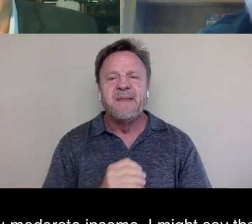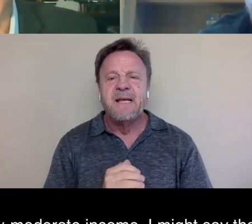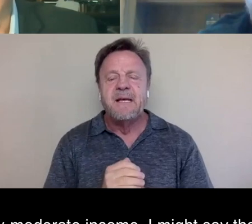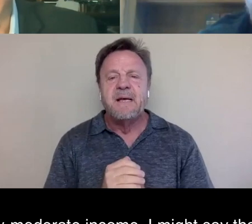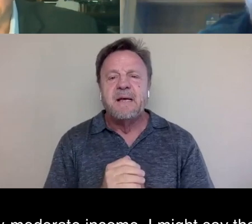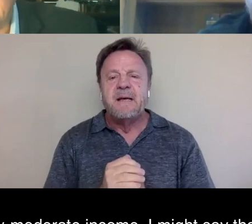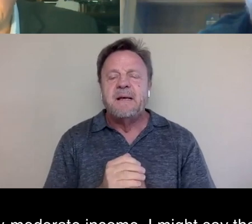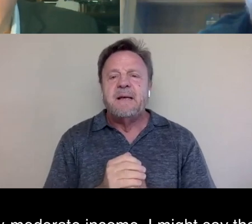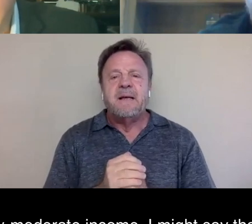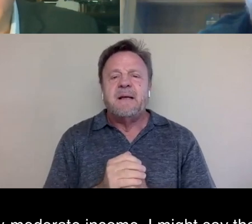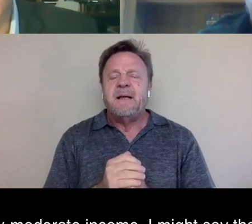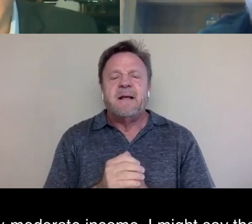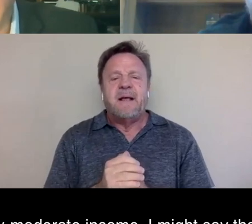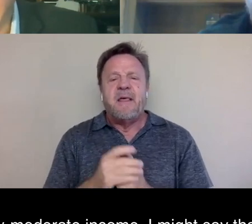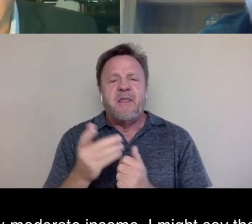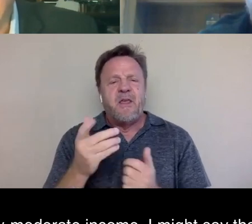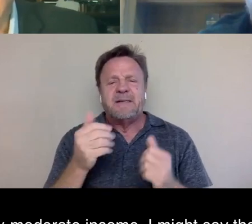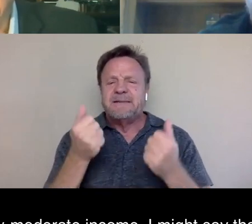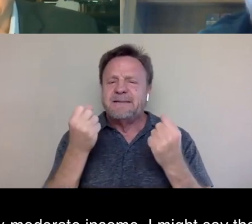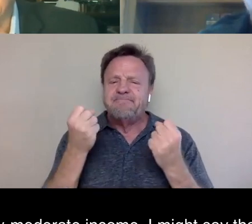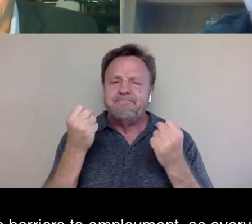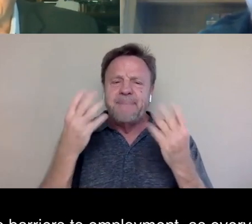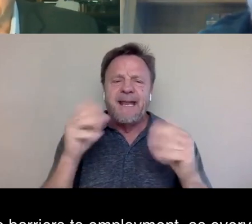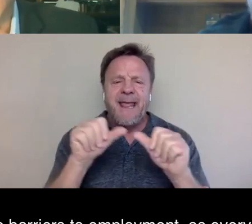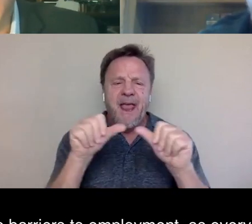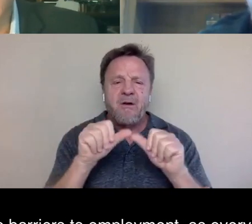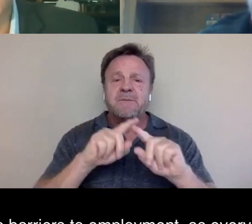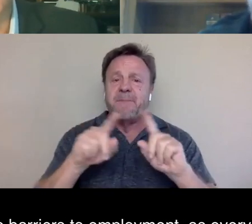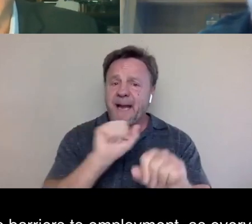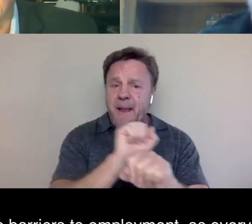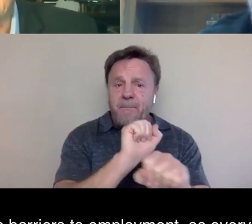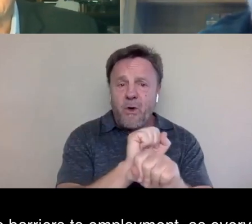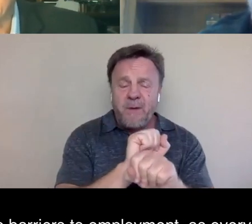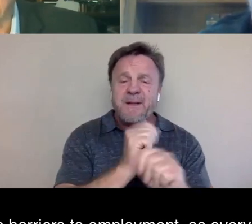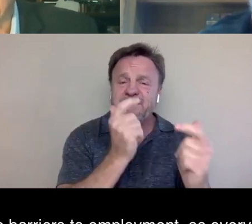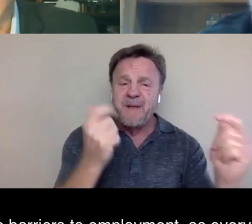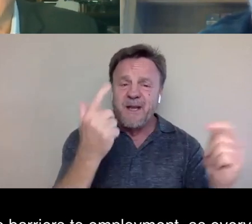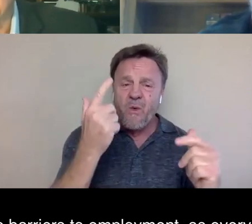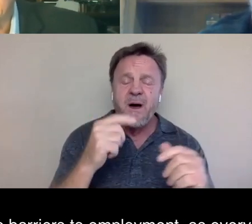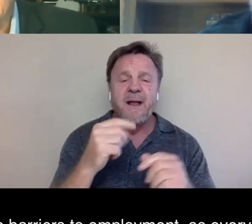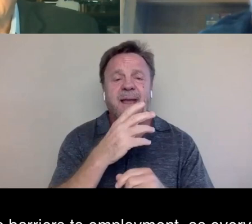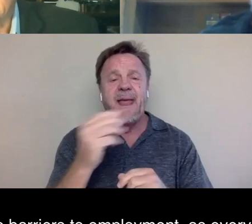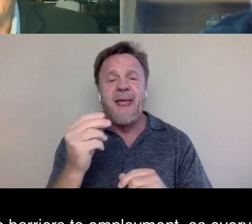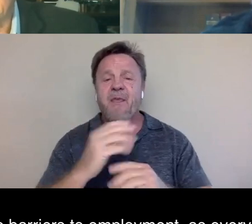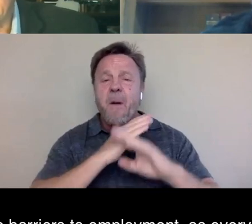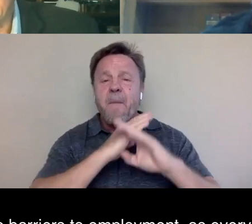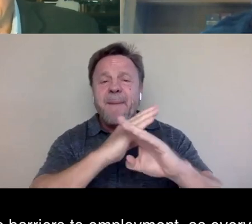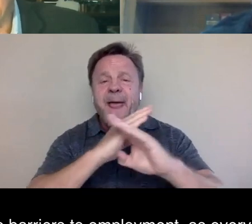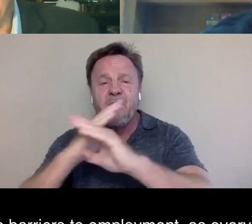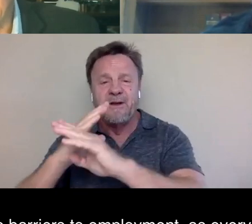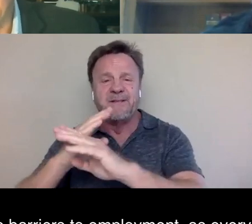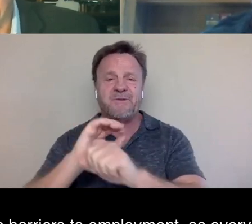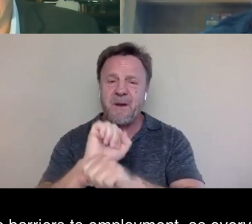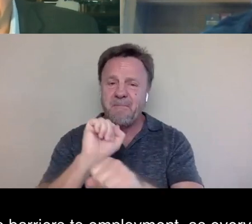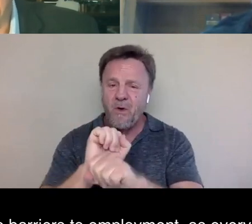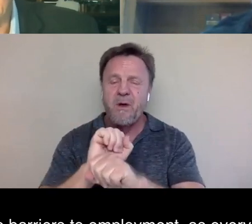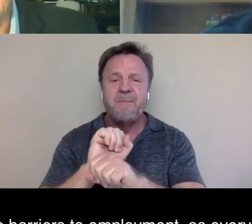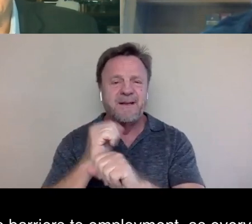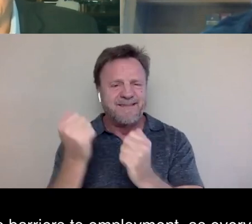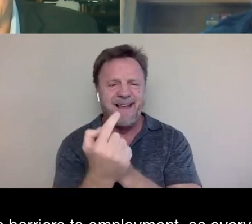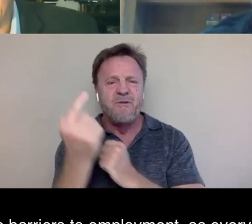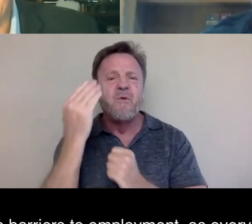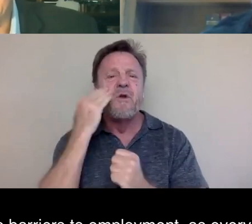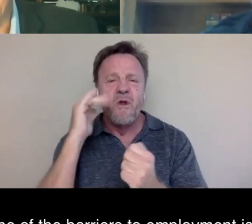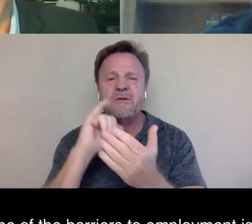there are several areas. Employment is a big one, and there are barriers to employment, as everyone knows. I would parenthetically, I